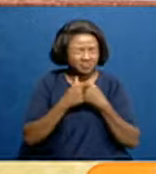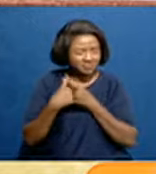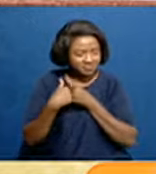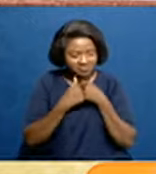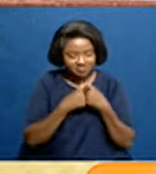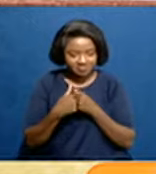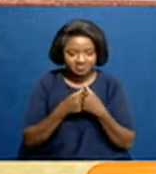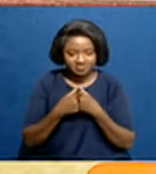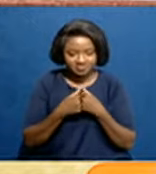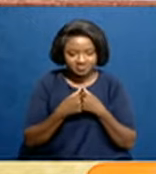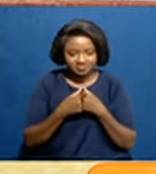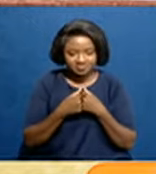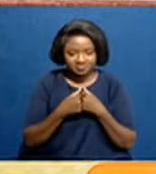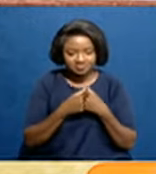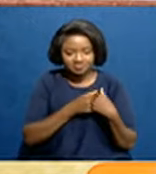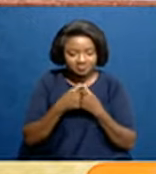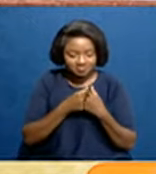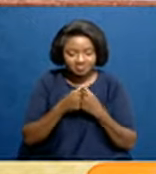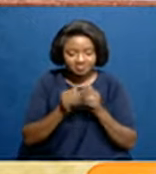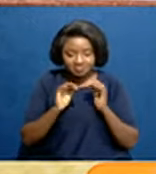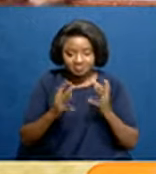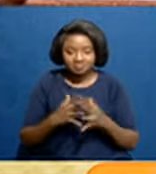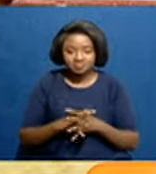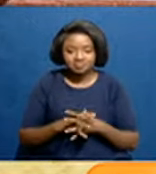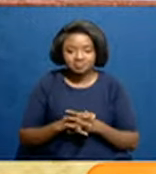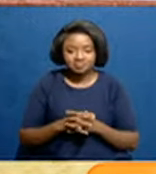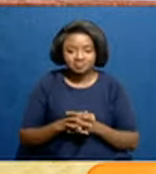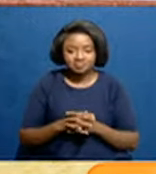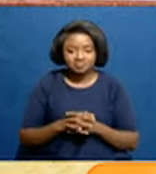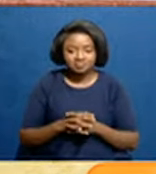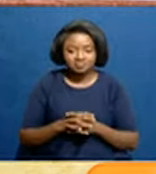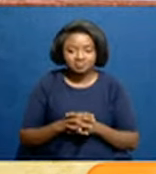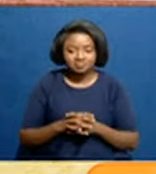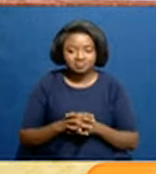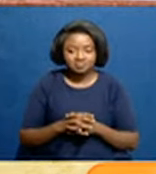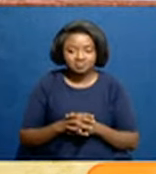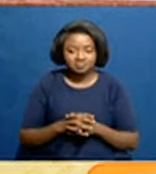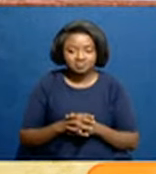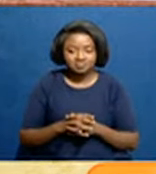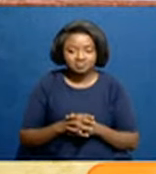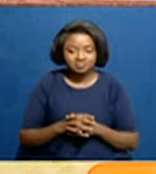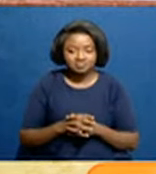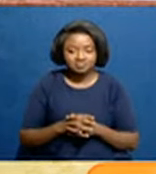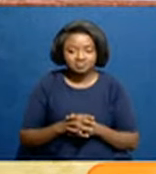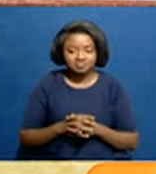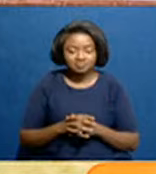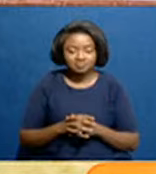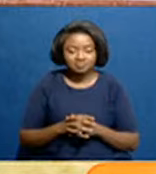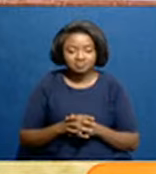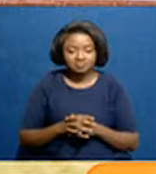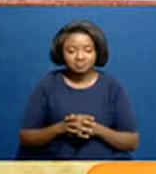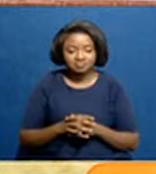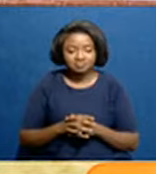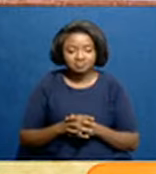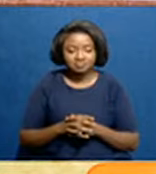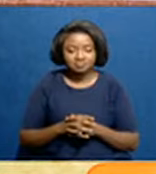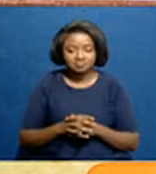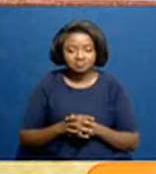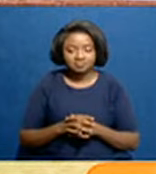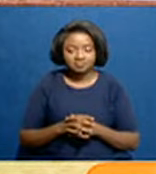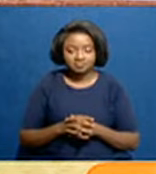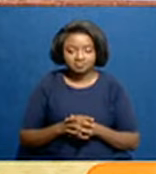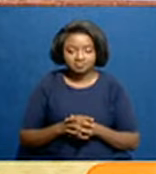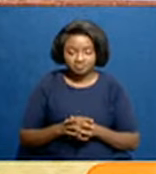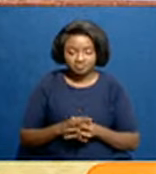let's first of all agree we have a challenge. Let's disagree on the solving the problem. The